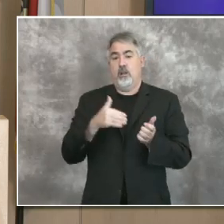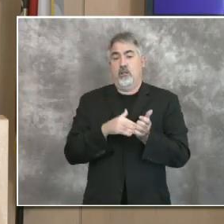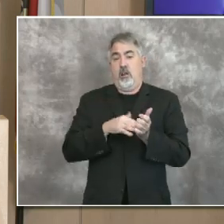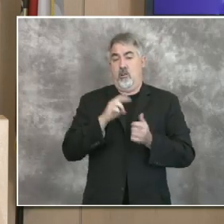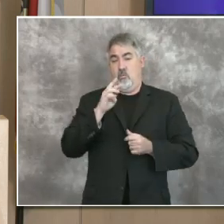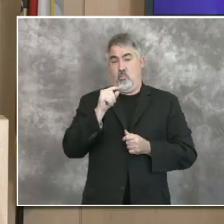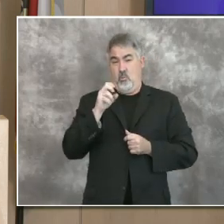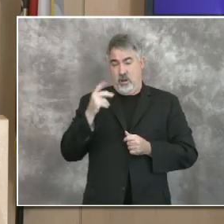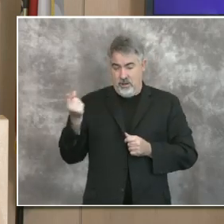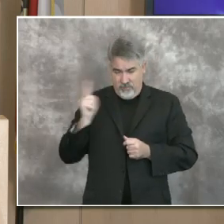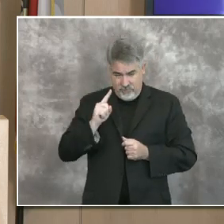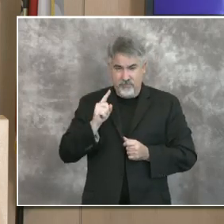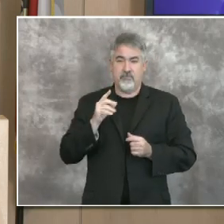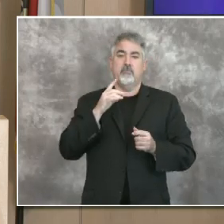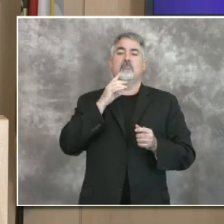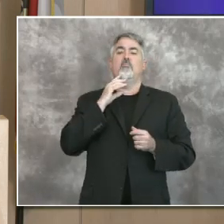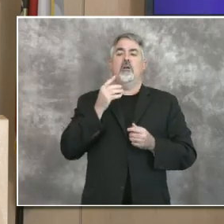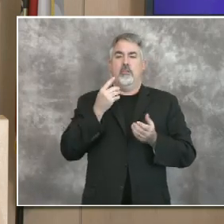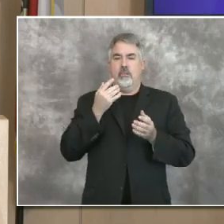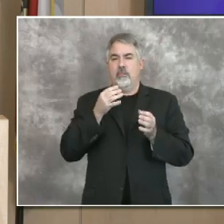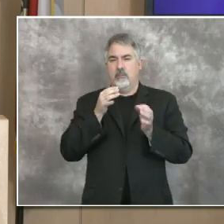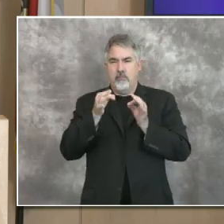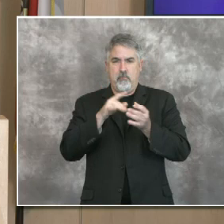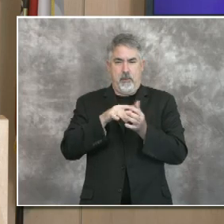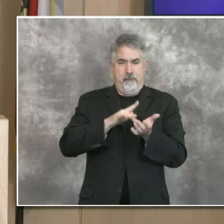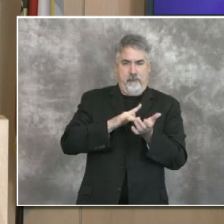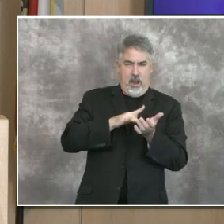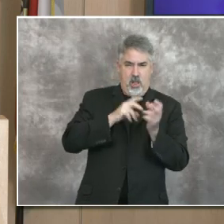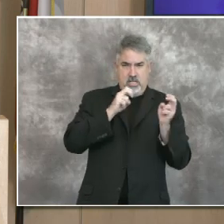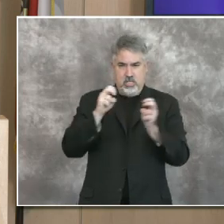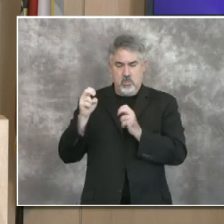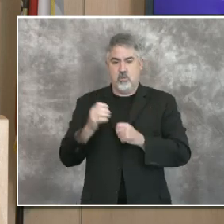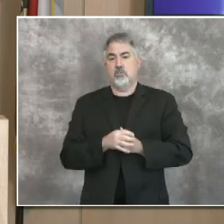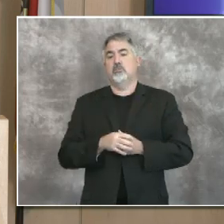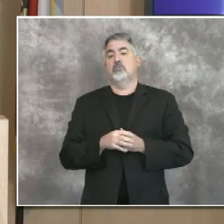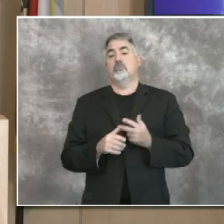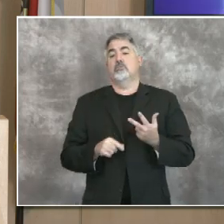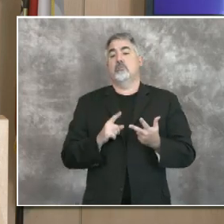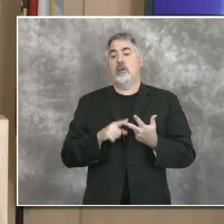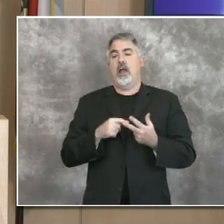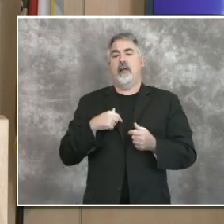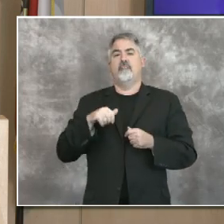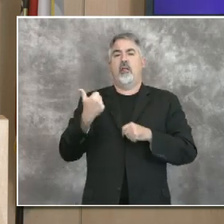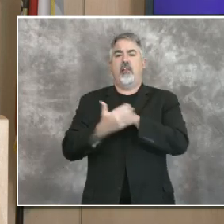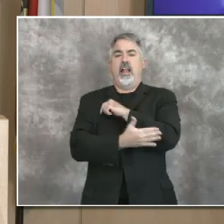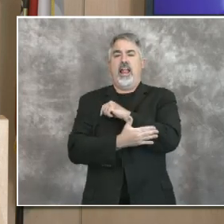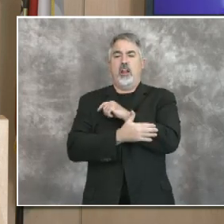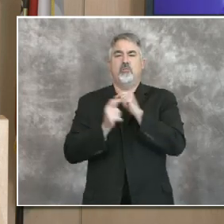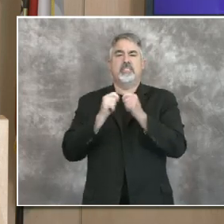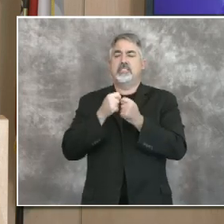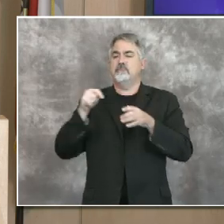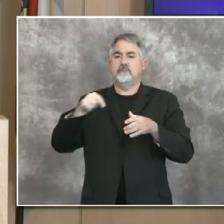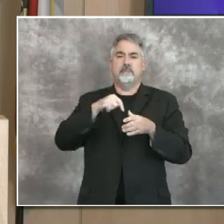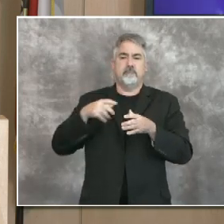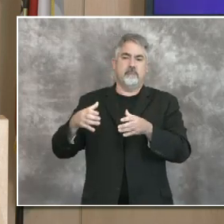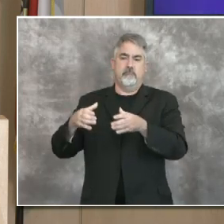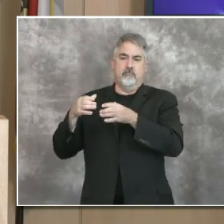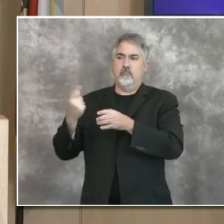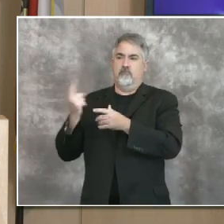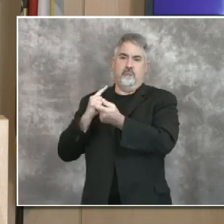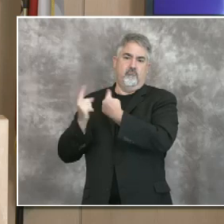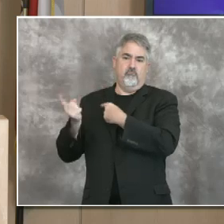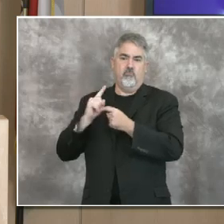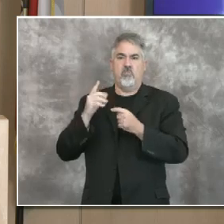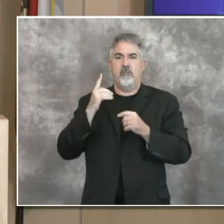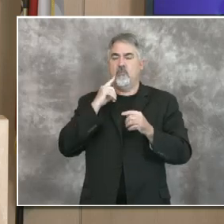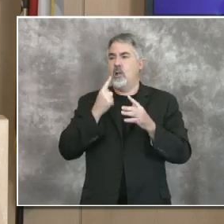talk on the medical front, what's been going on there. And then we also have a number of our county team available if there's questions that come up in the